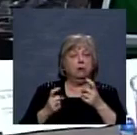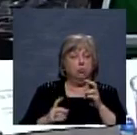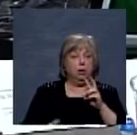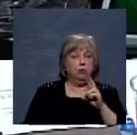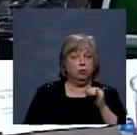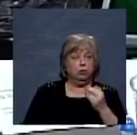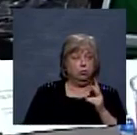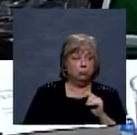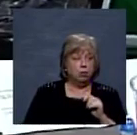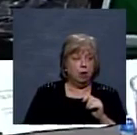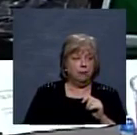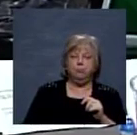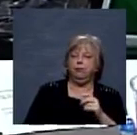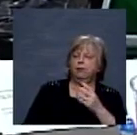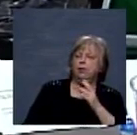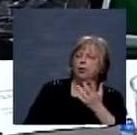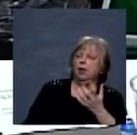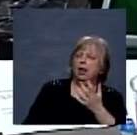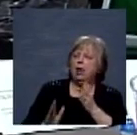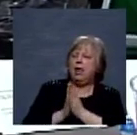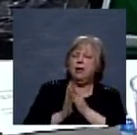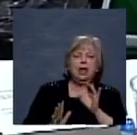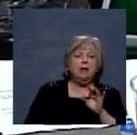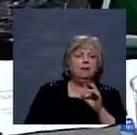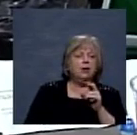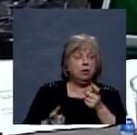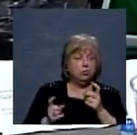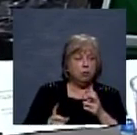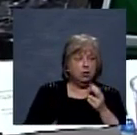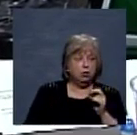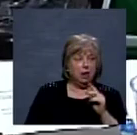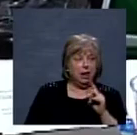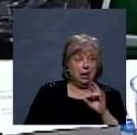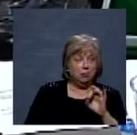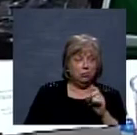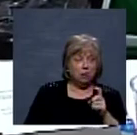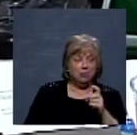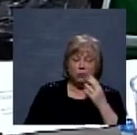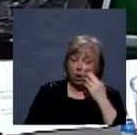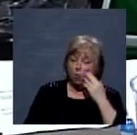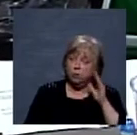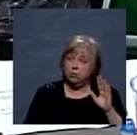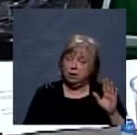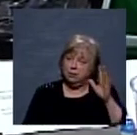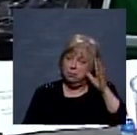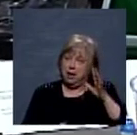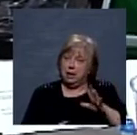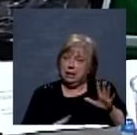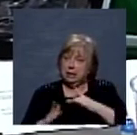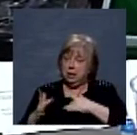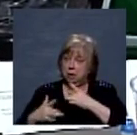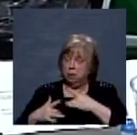just going to ask if Director Hendricks had been made aware of those concerns.